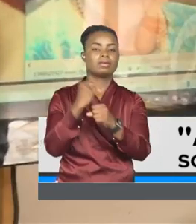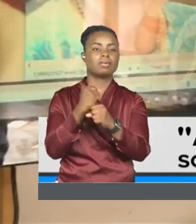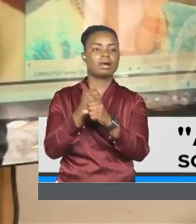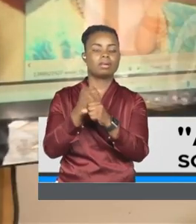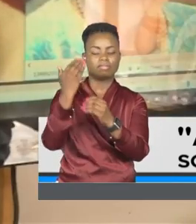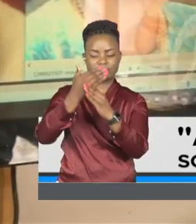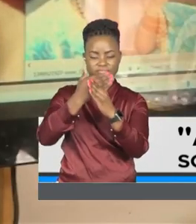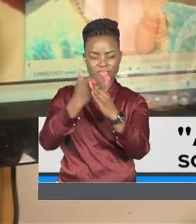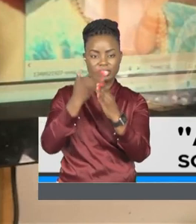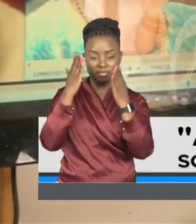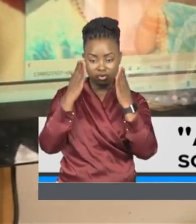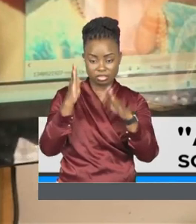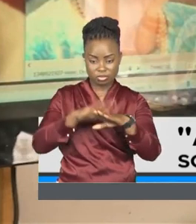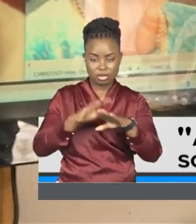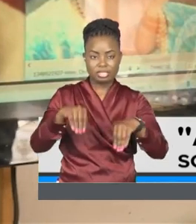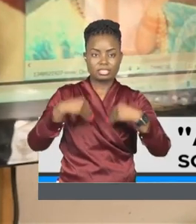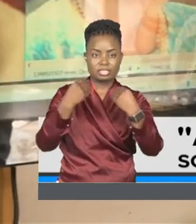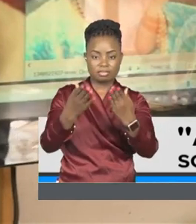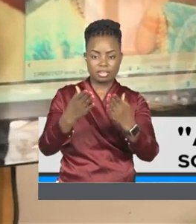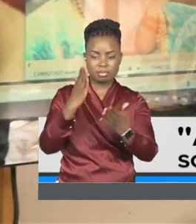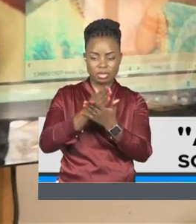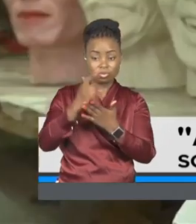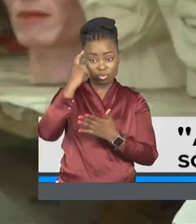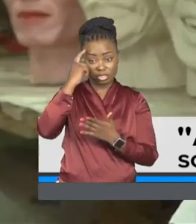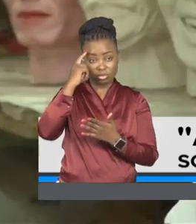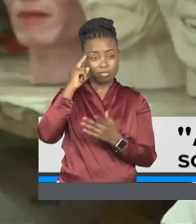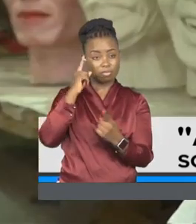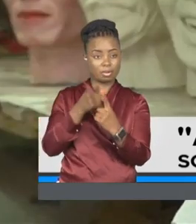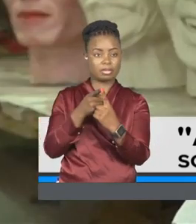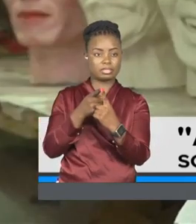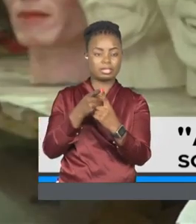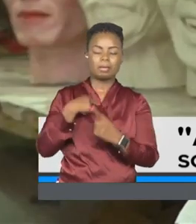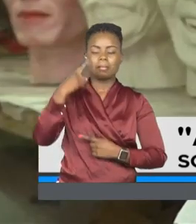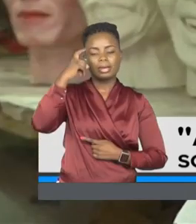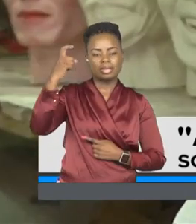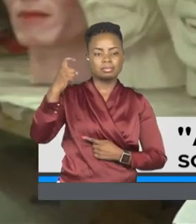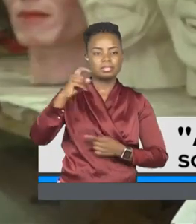focuses on have given him a true sense of purpose. My